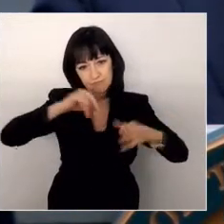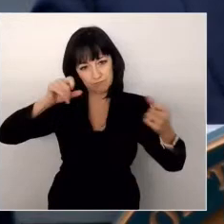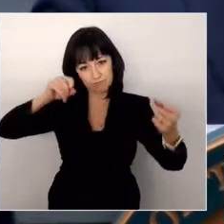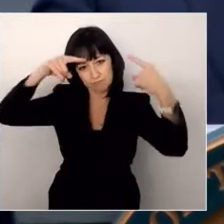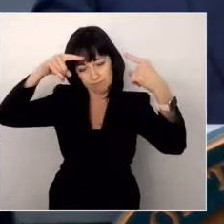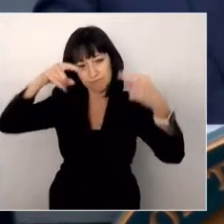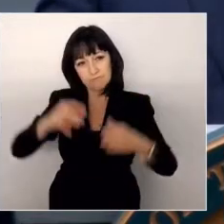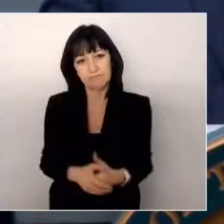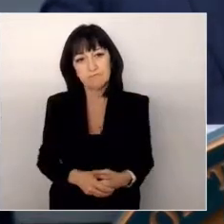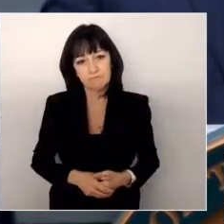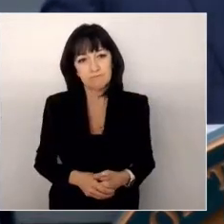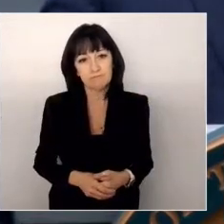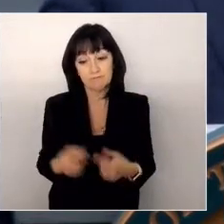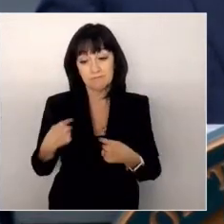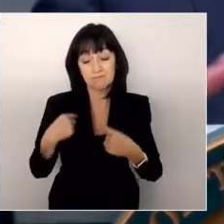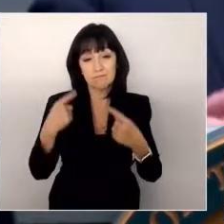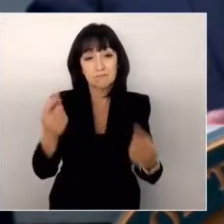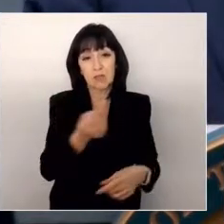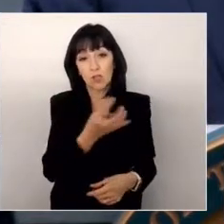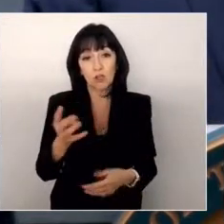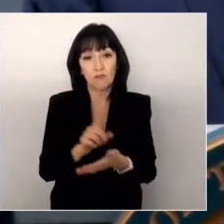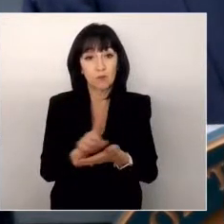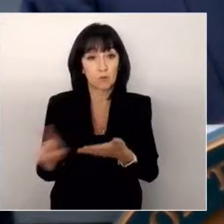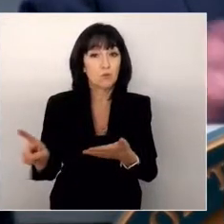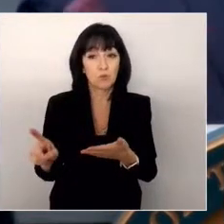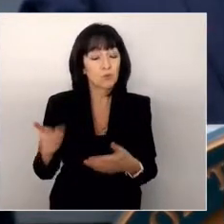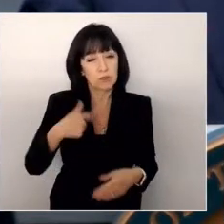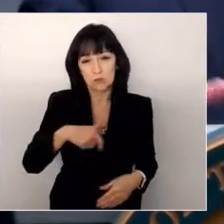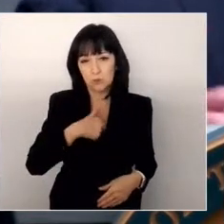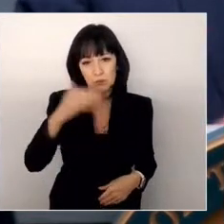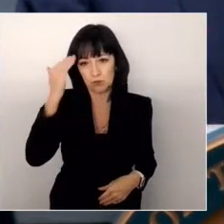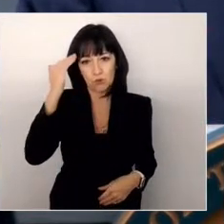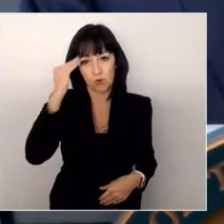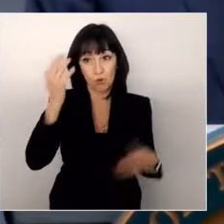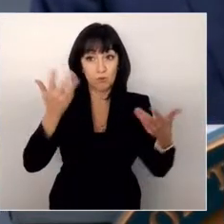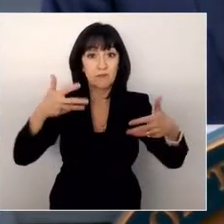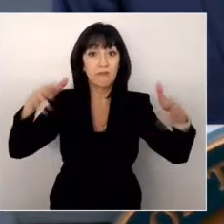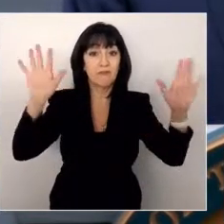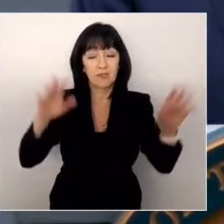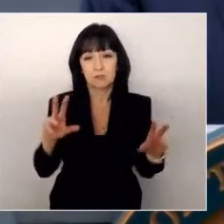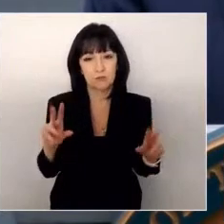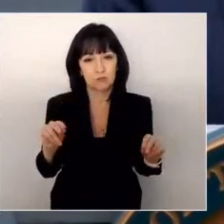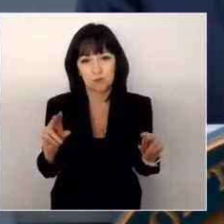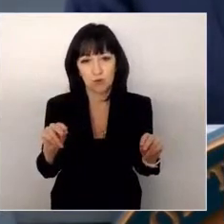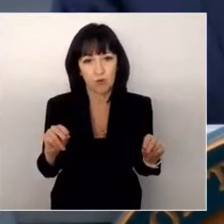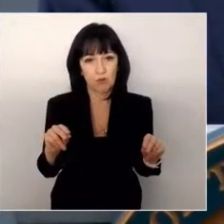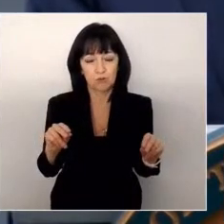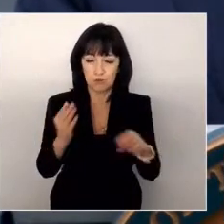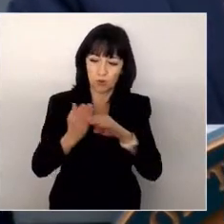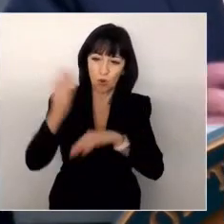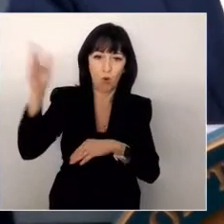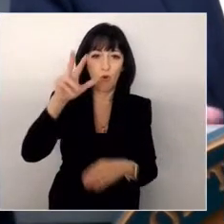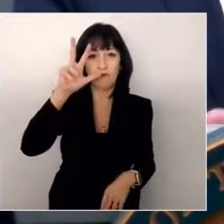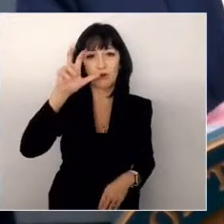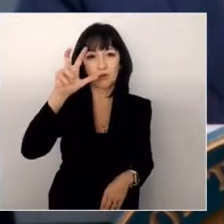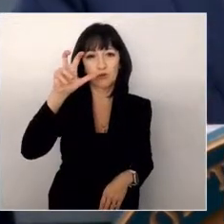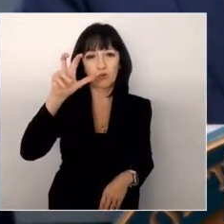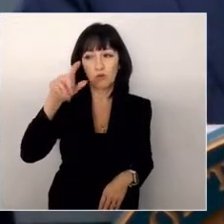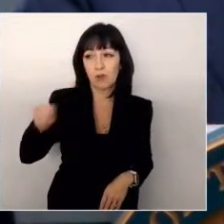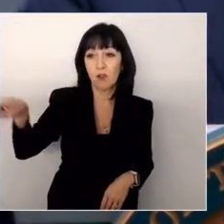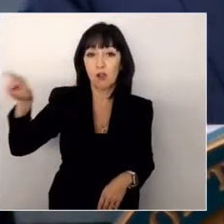weeks, we aren't through it yet. More than 300 members of the Delaware National Guard are at work right